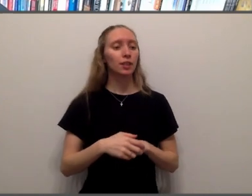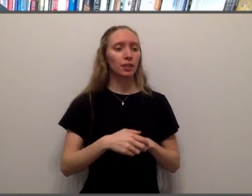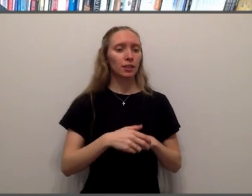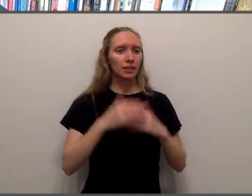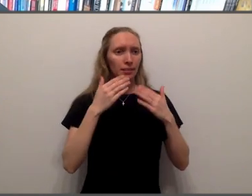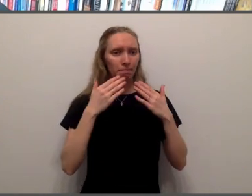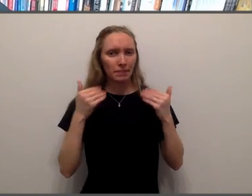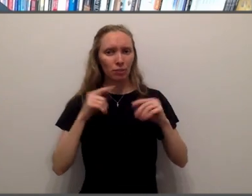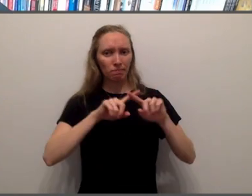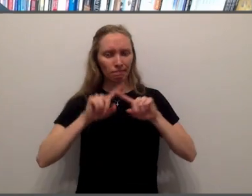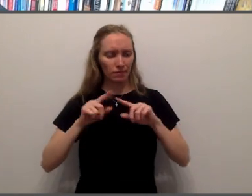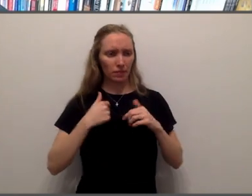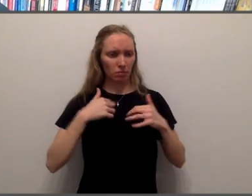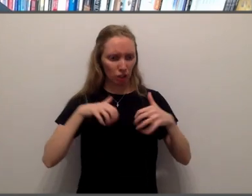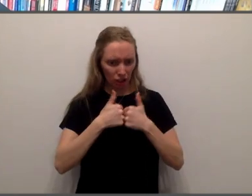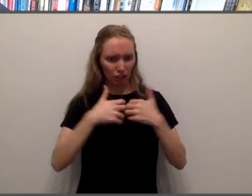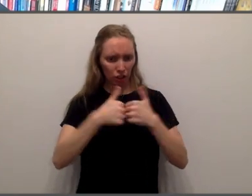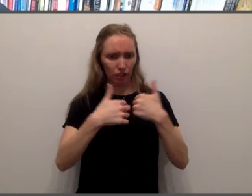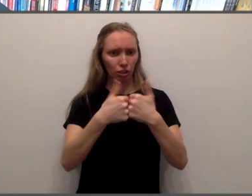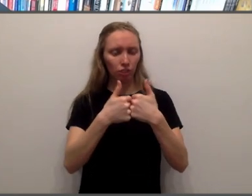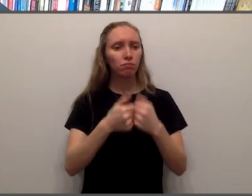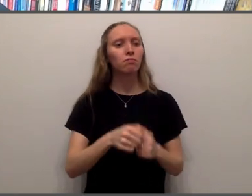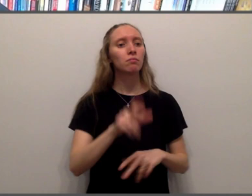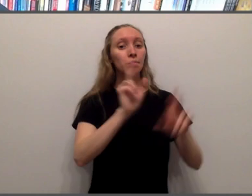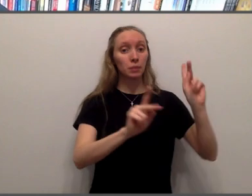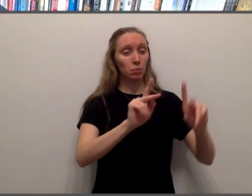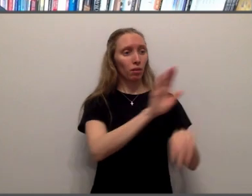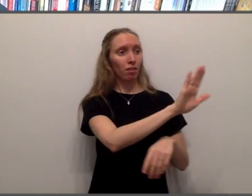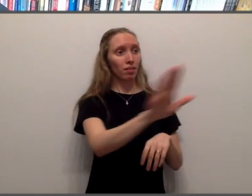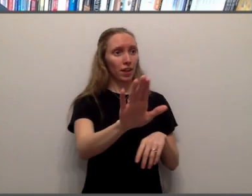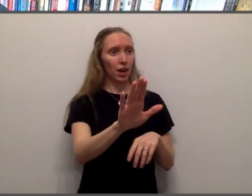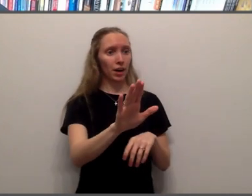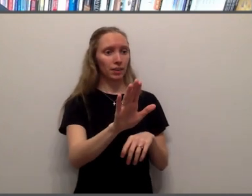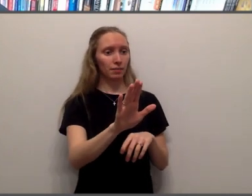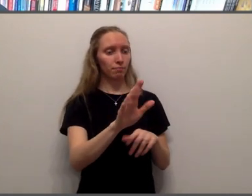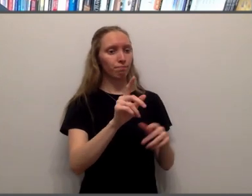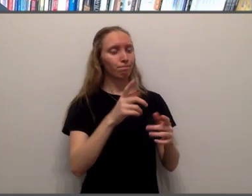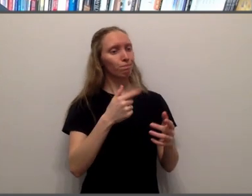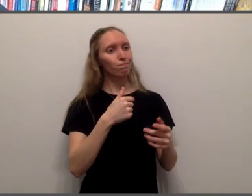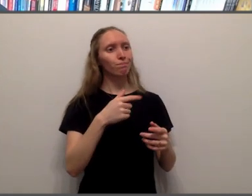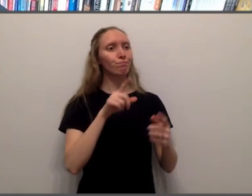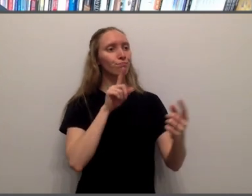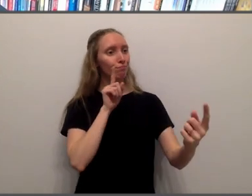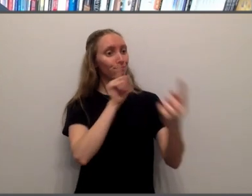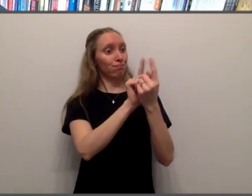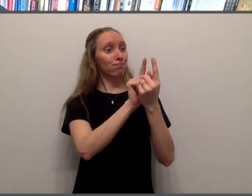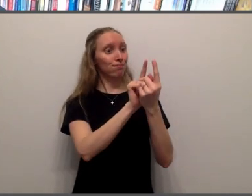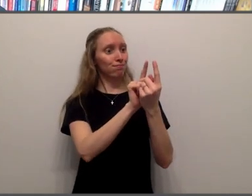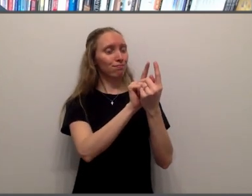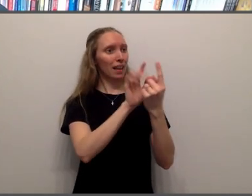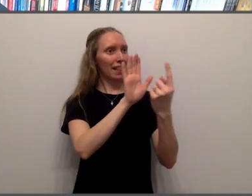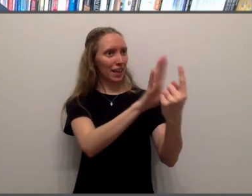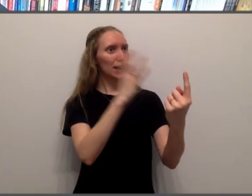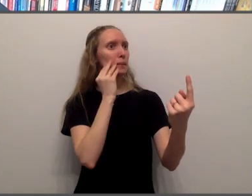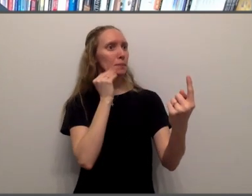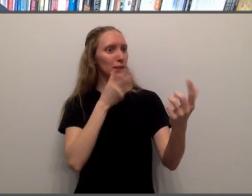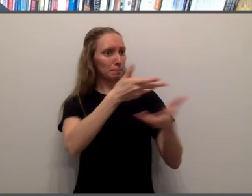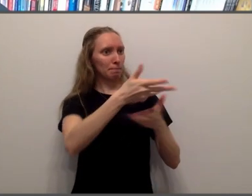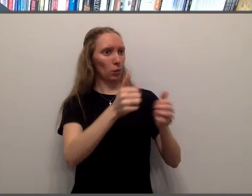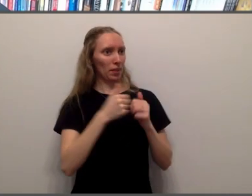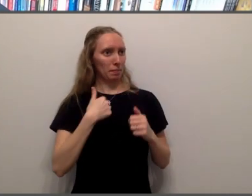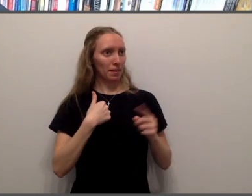hearing descriptions of people's interaction with me, similarly to how I used to hear the same sort of